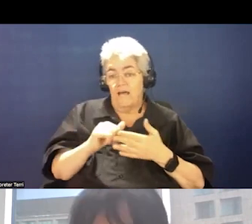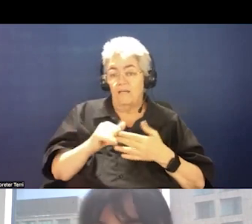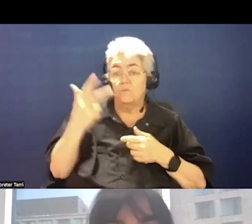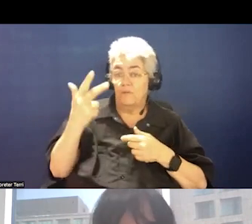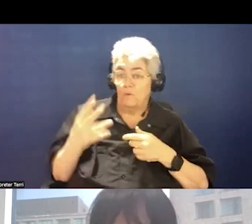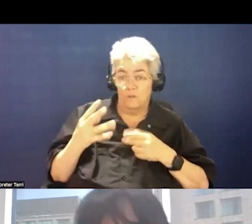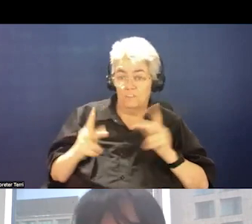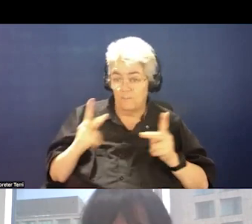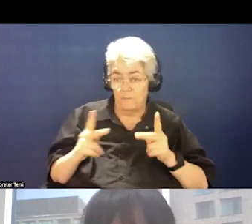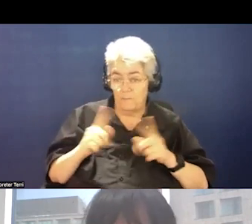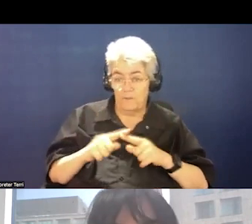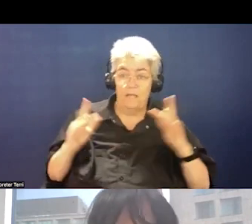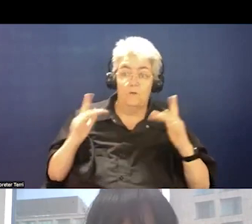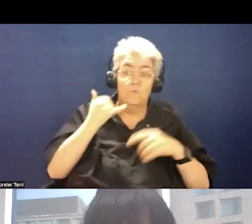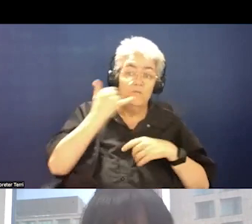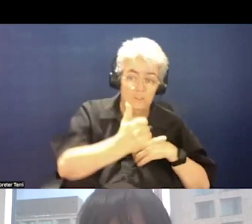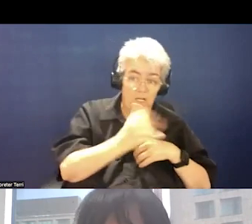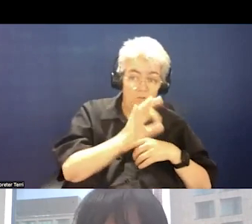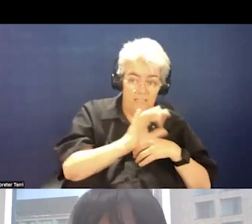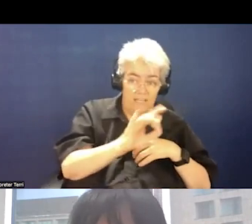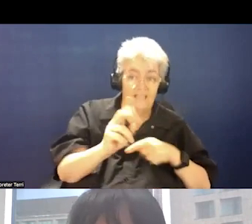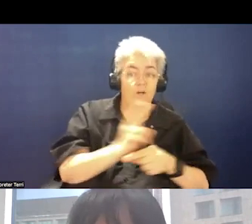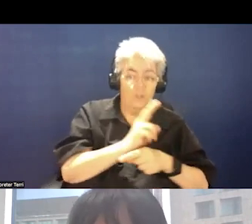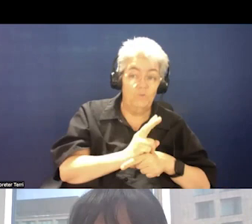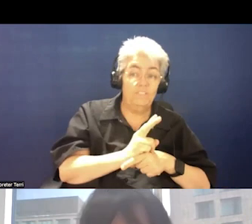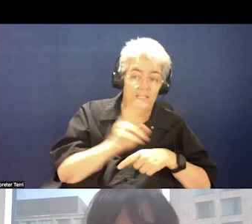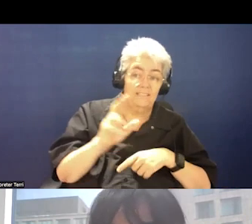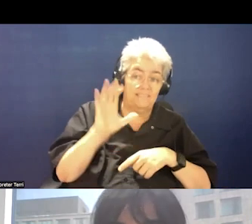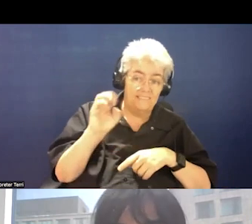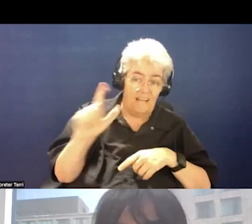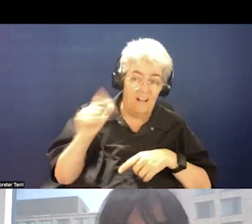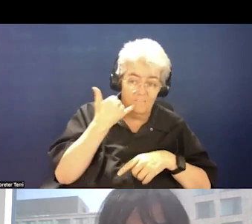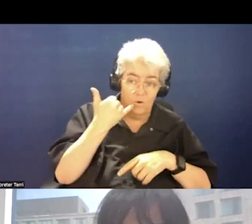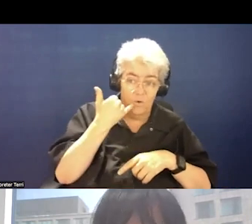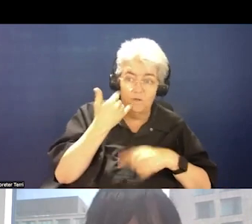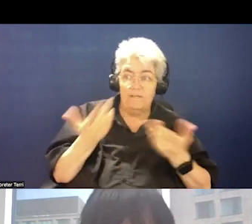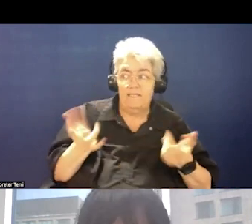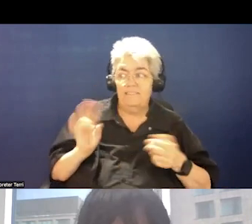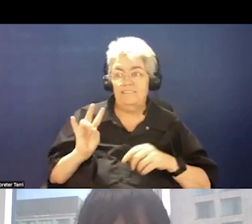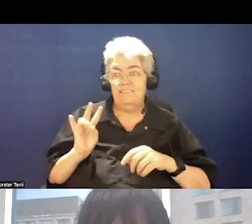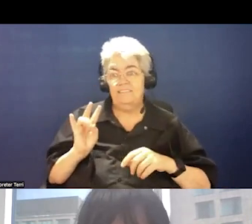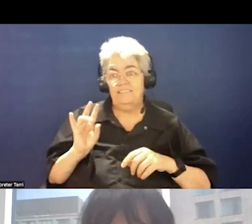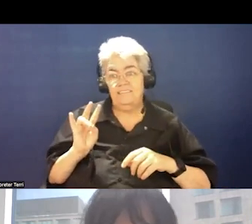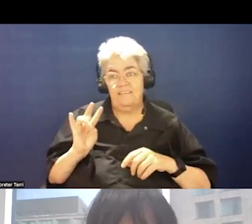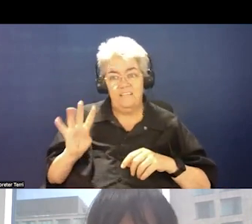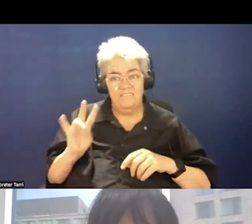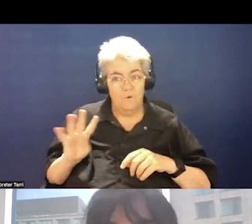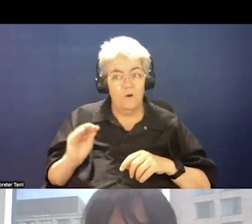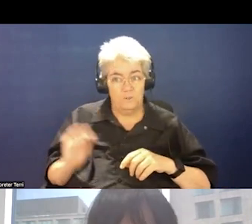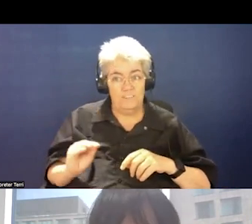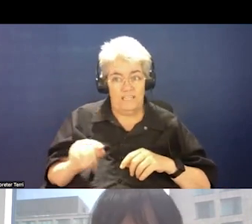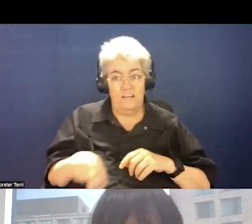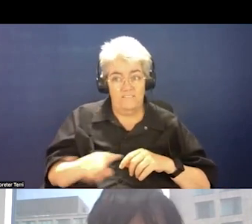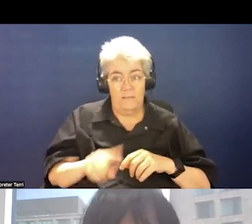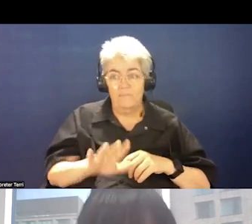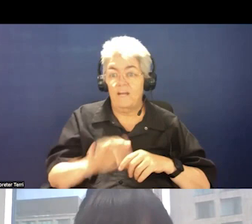people who reach out to 988 are doing so through cell phones. But, you know, only about 74% of people have